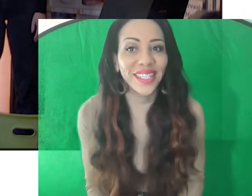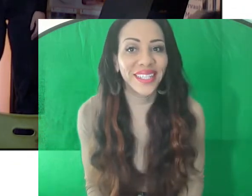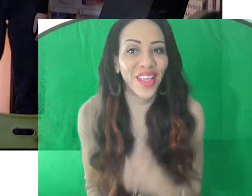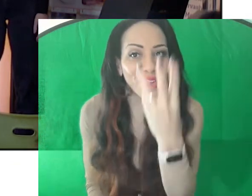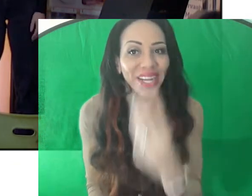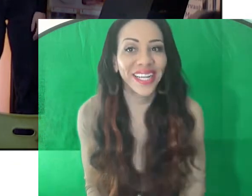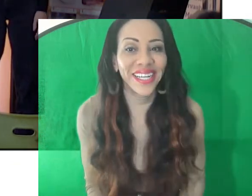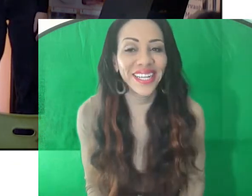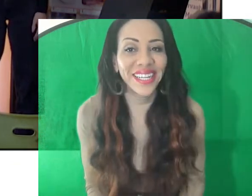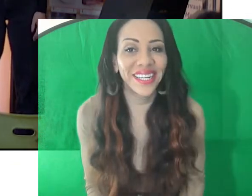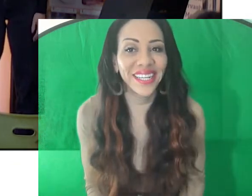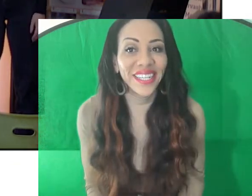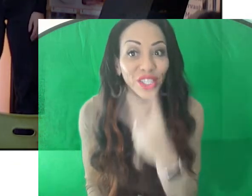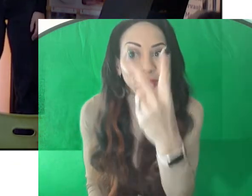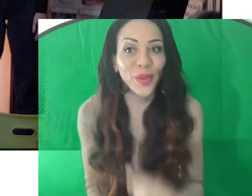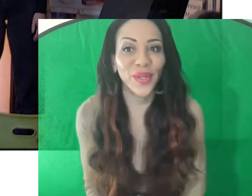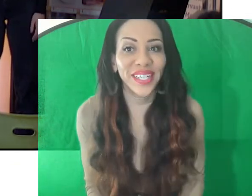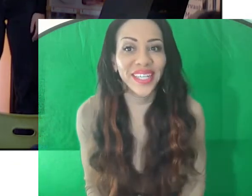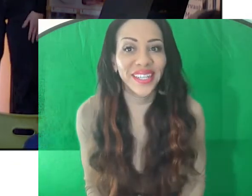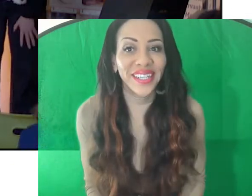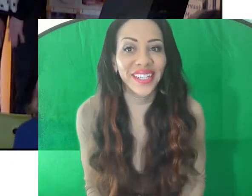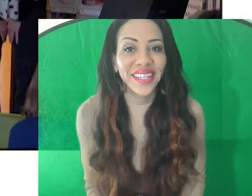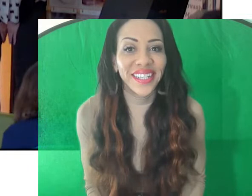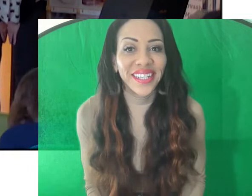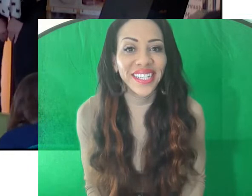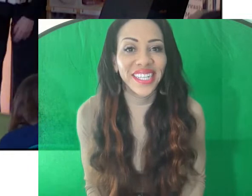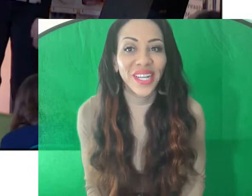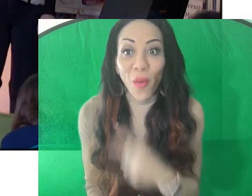3, 2, 1,